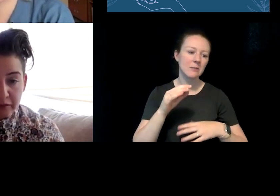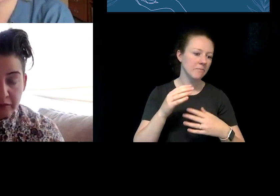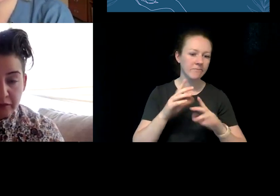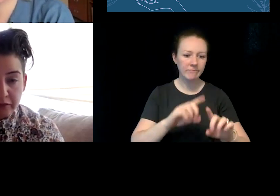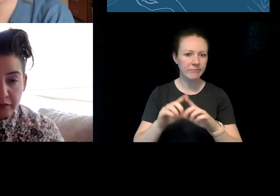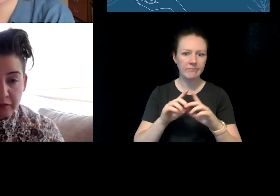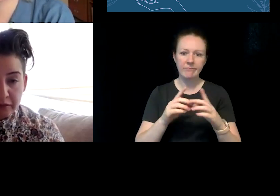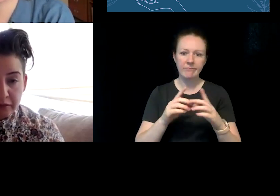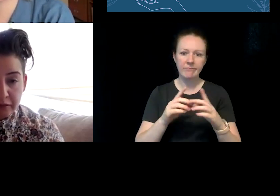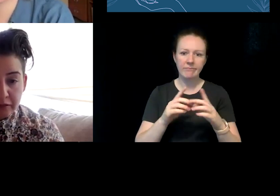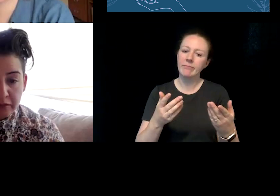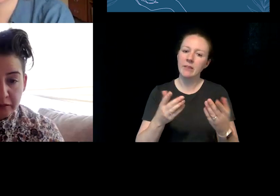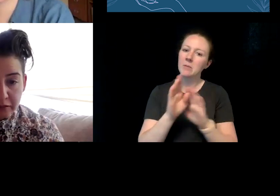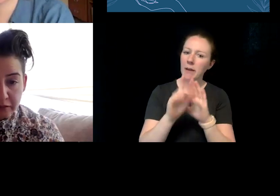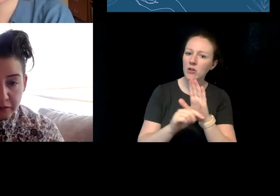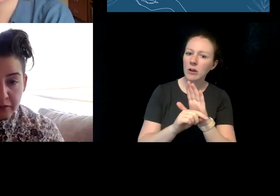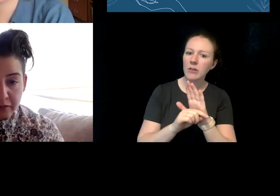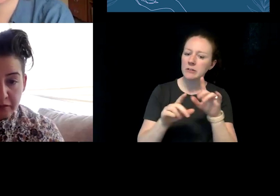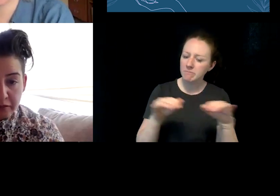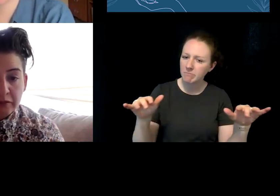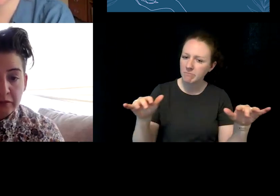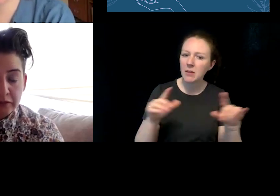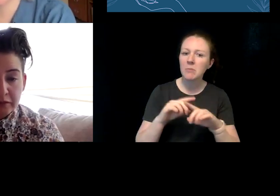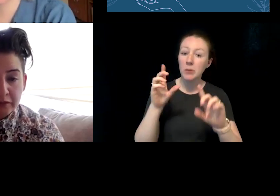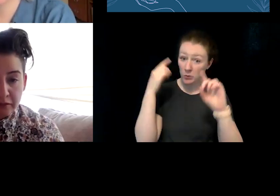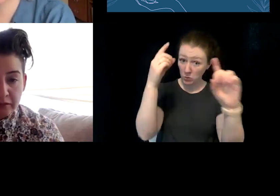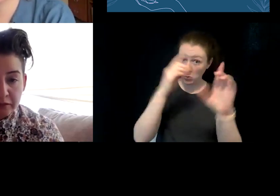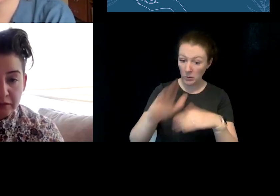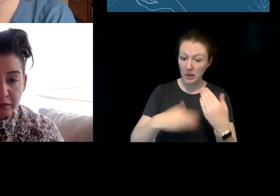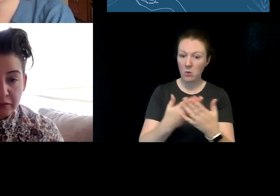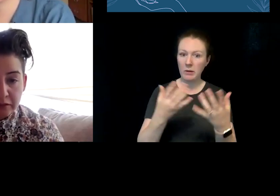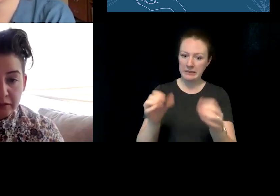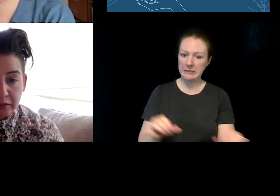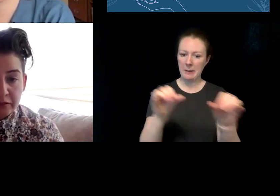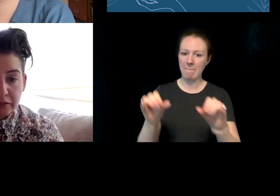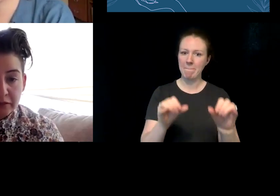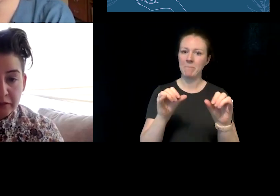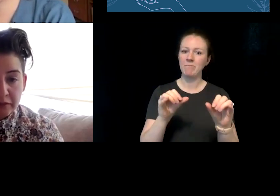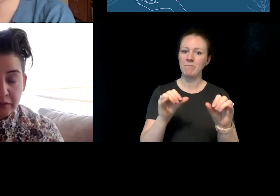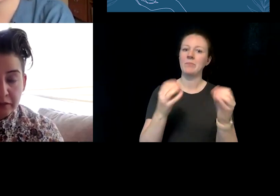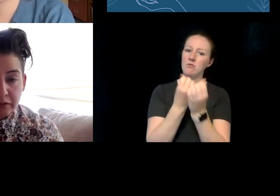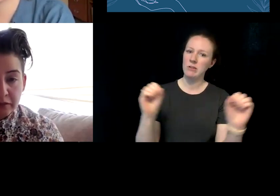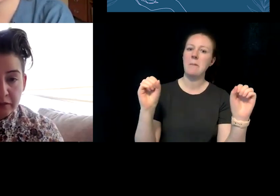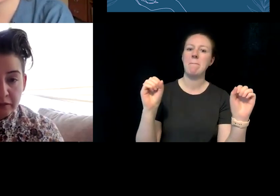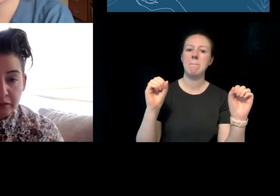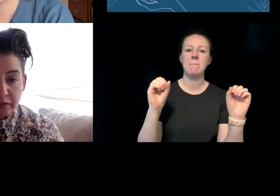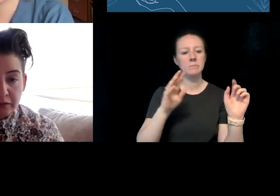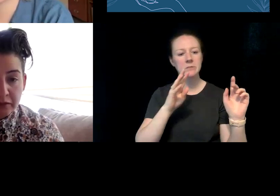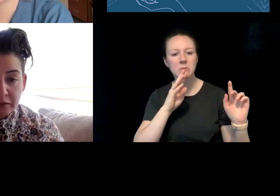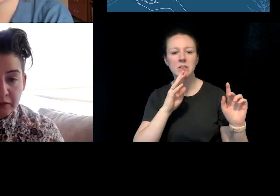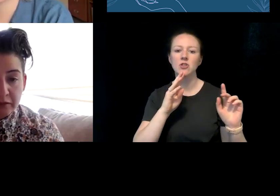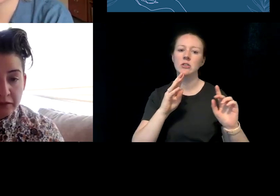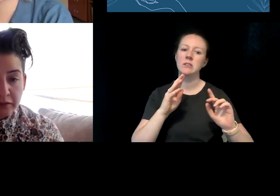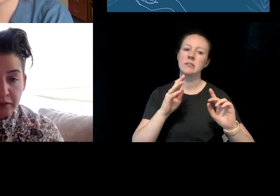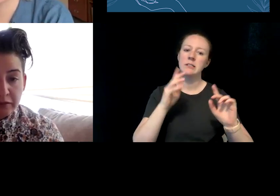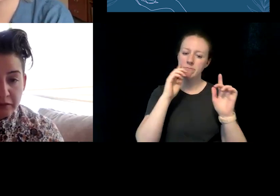thing, meaning democracy and freedom for people, often, you know, we have